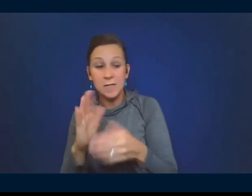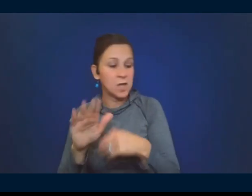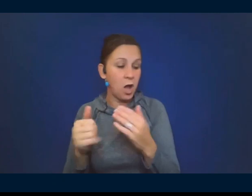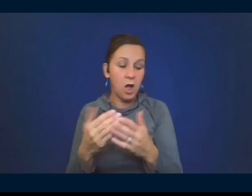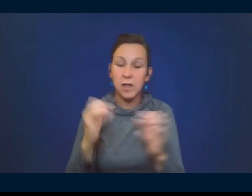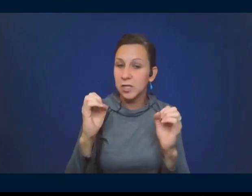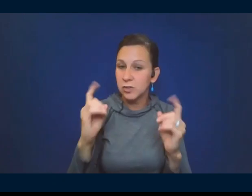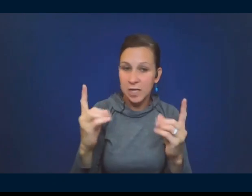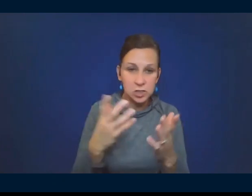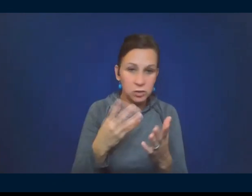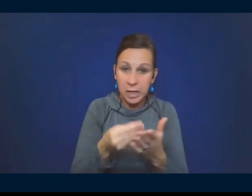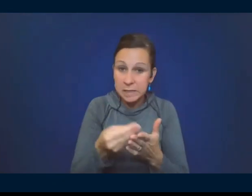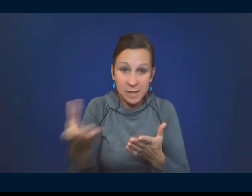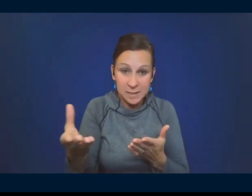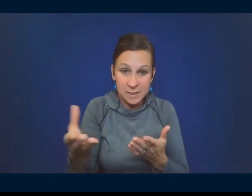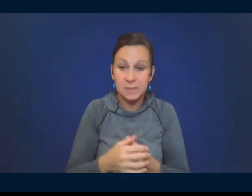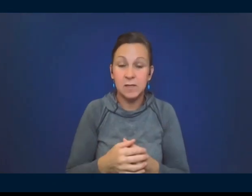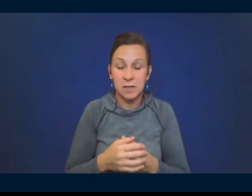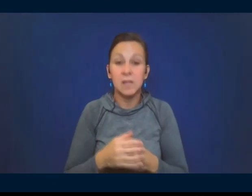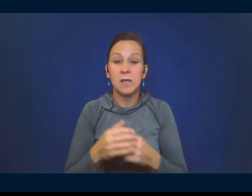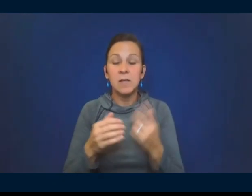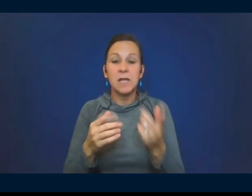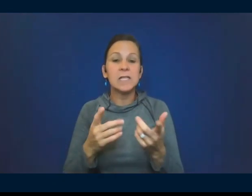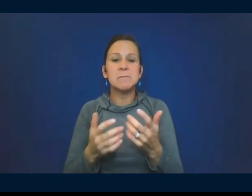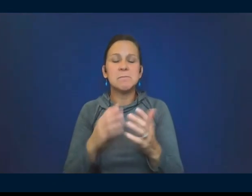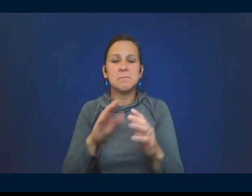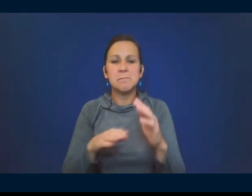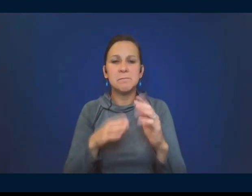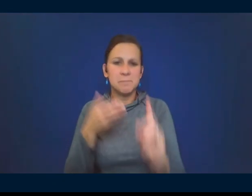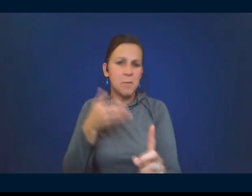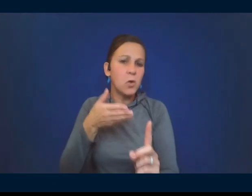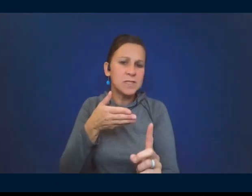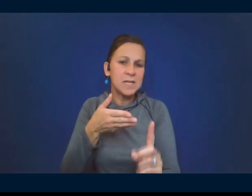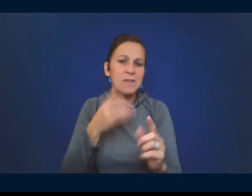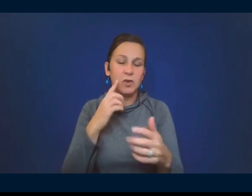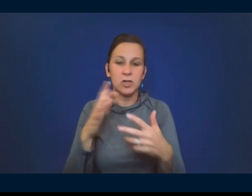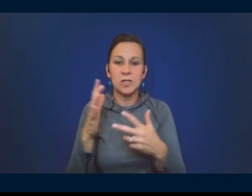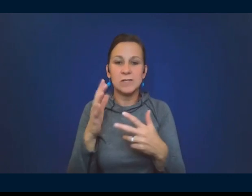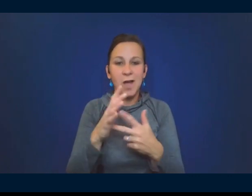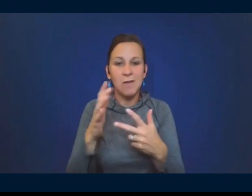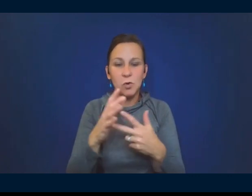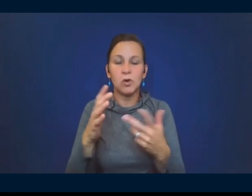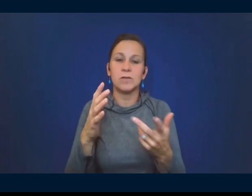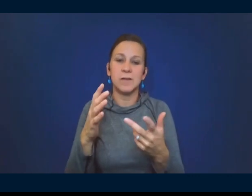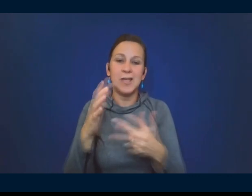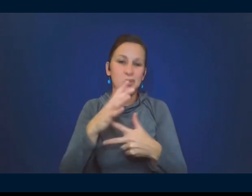expenses. It is primarily open to sophomores and juniors,